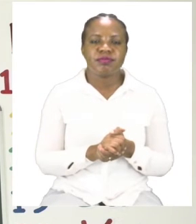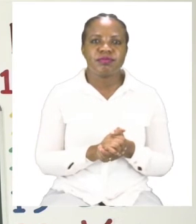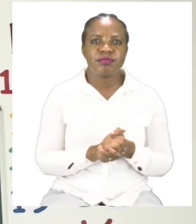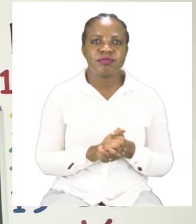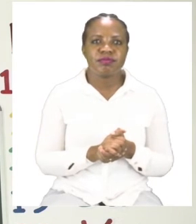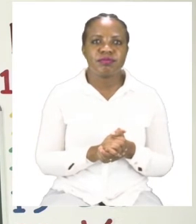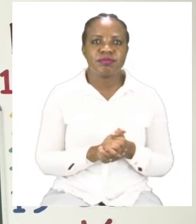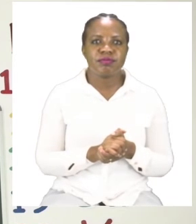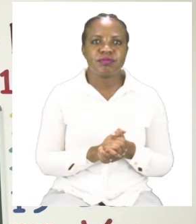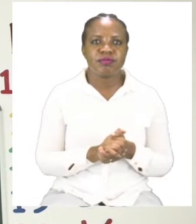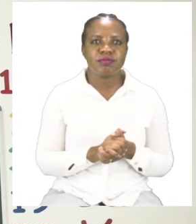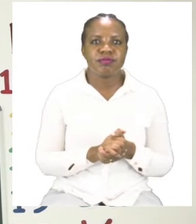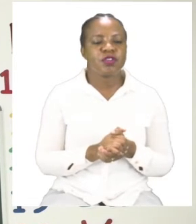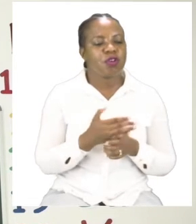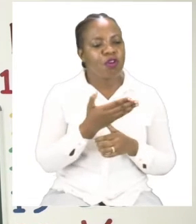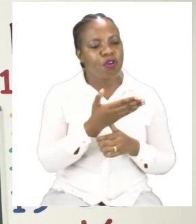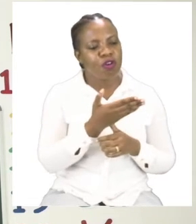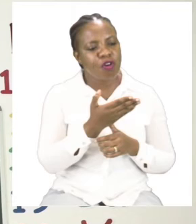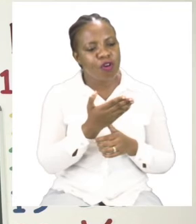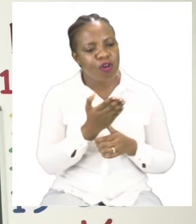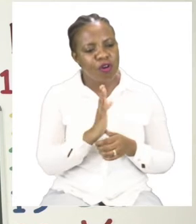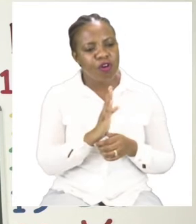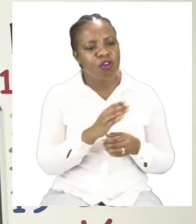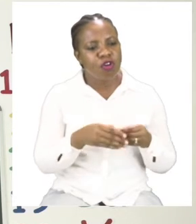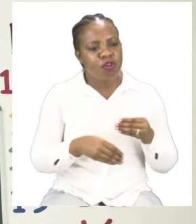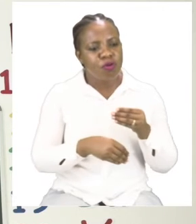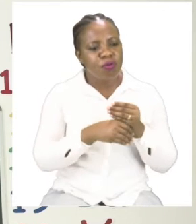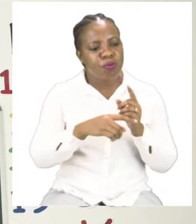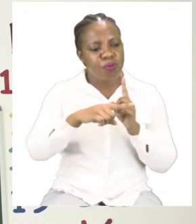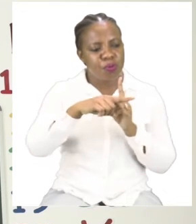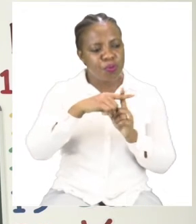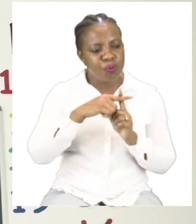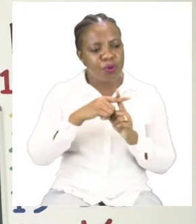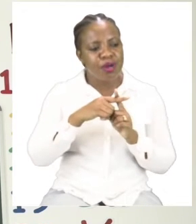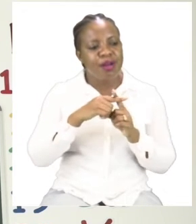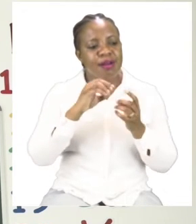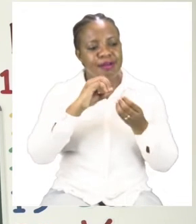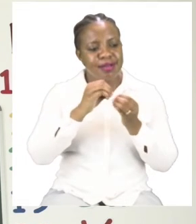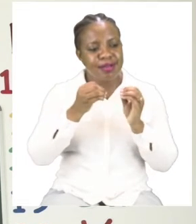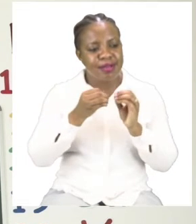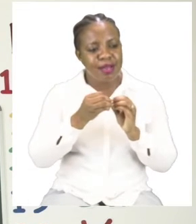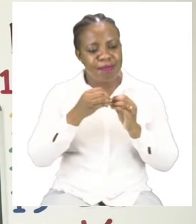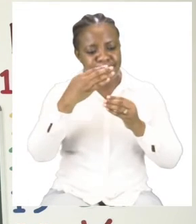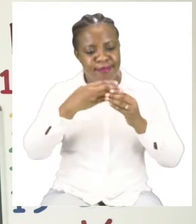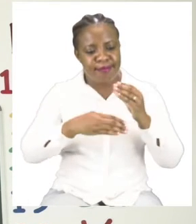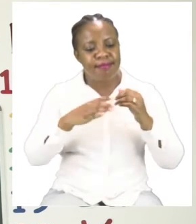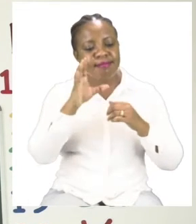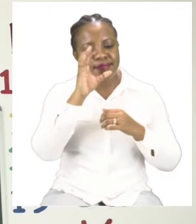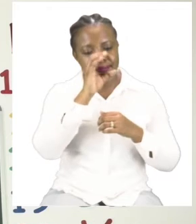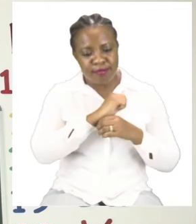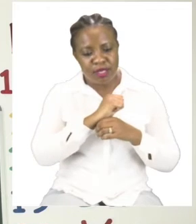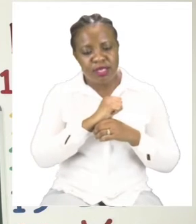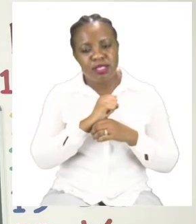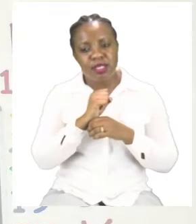do this for all the sums that you can see where there is a missing number before the equal sign. Let